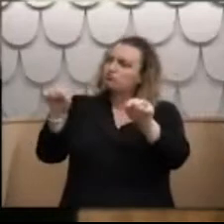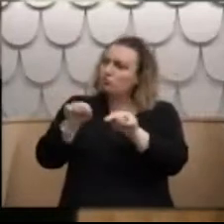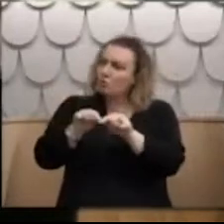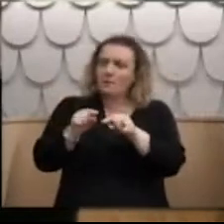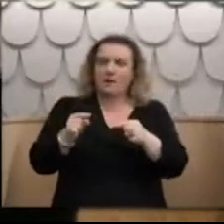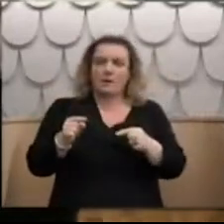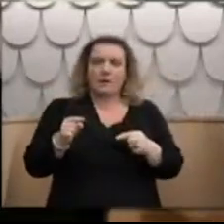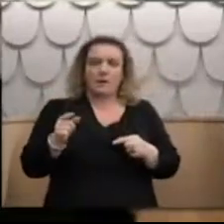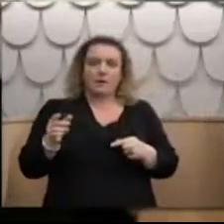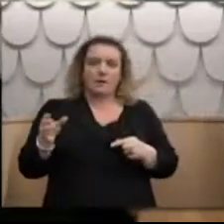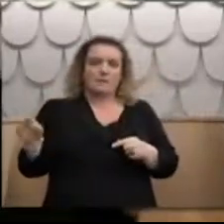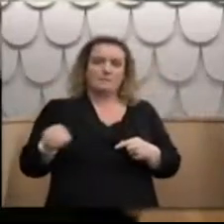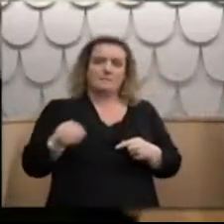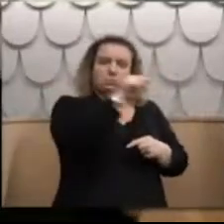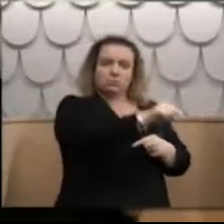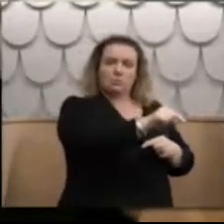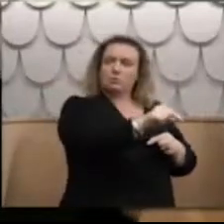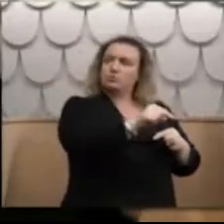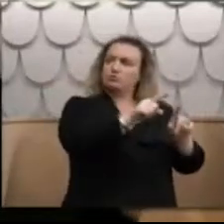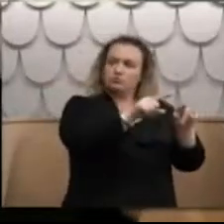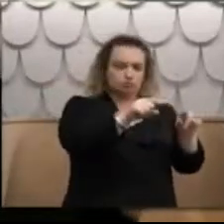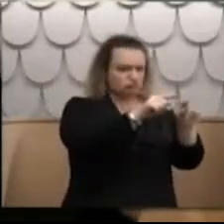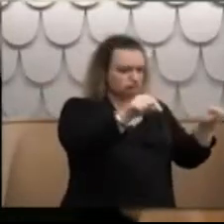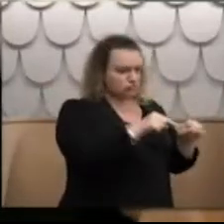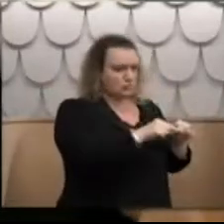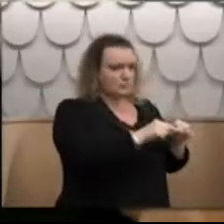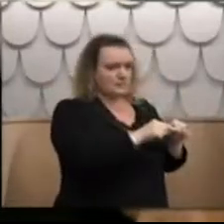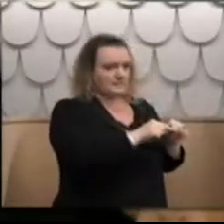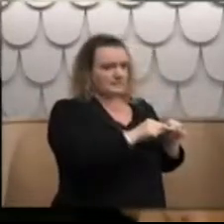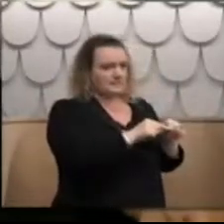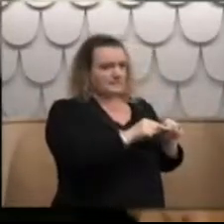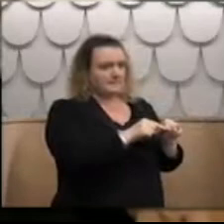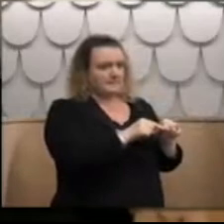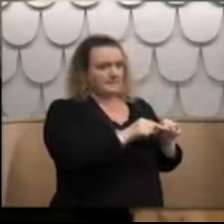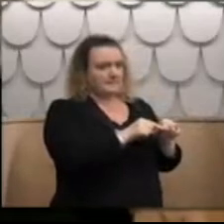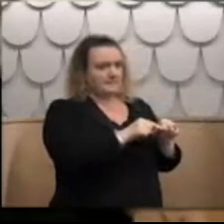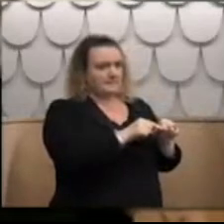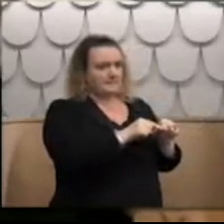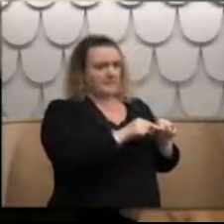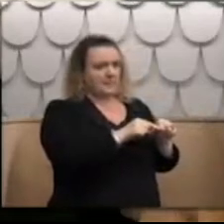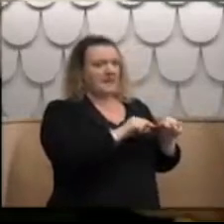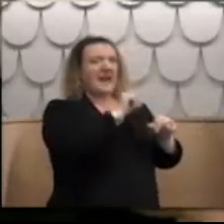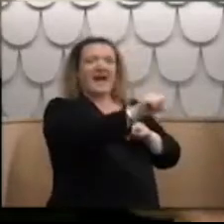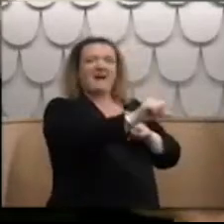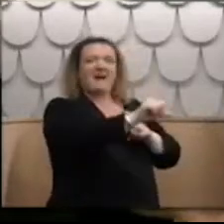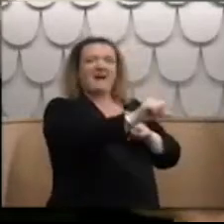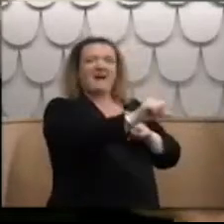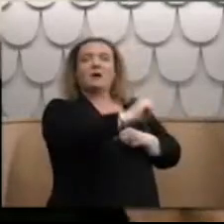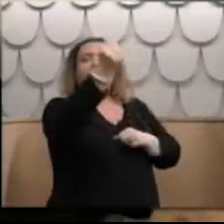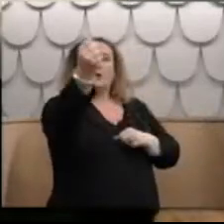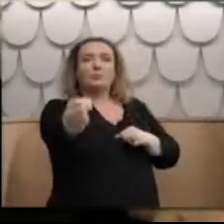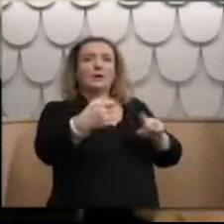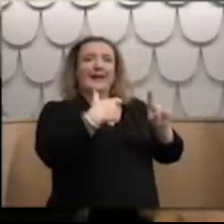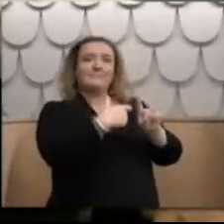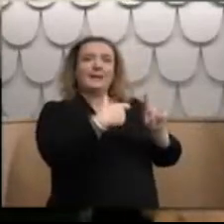Well, they took me back to the room, and I think they sent me to Kimberley. I don't know how long was they get us for, but they said more up to the